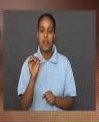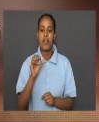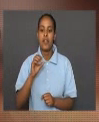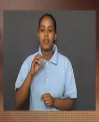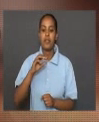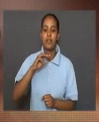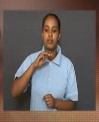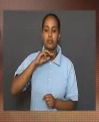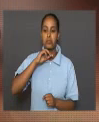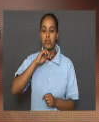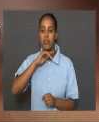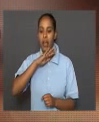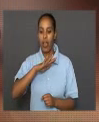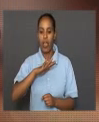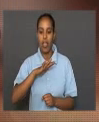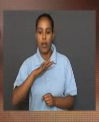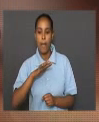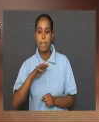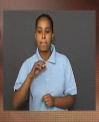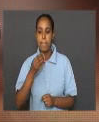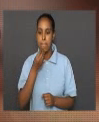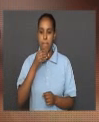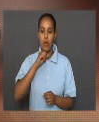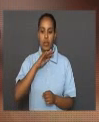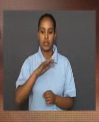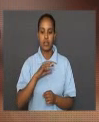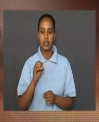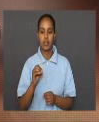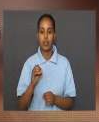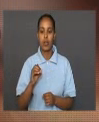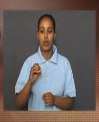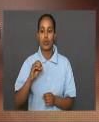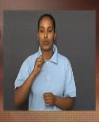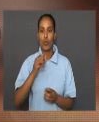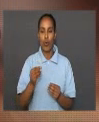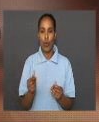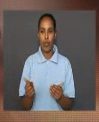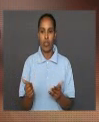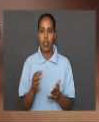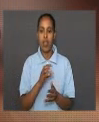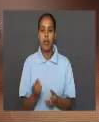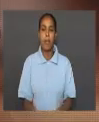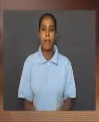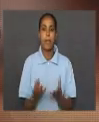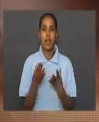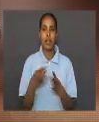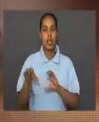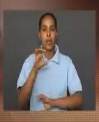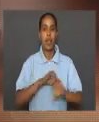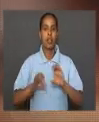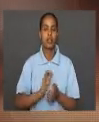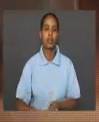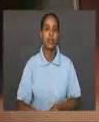fungi, molds, mildew, rot, and many